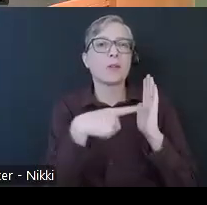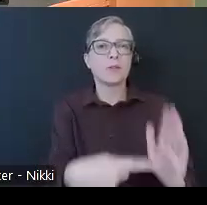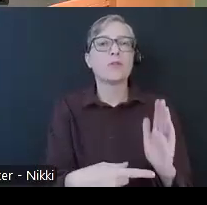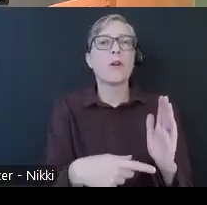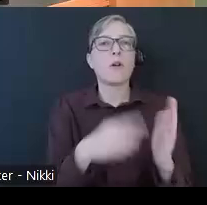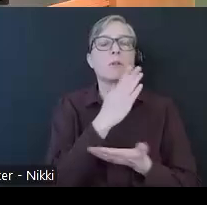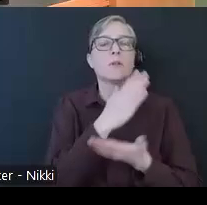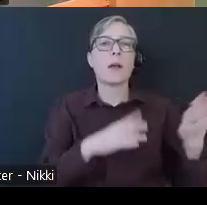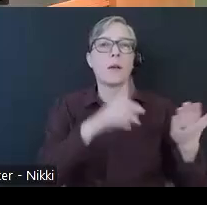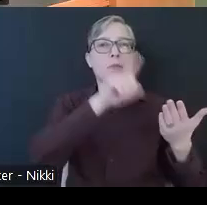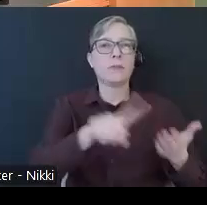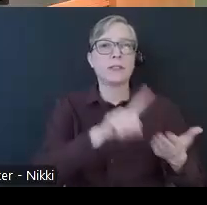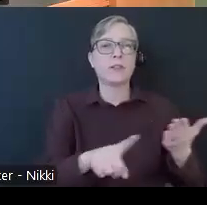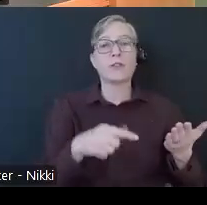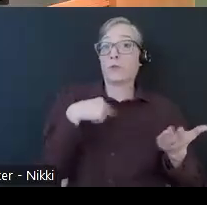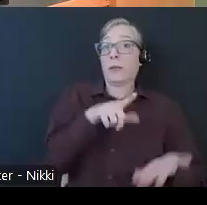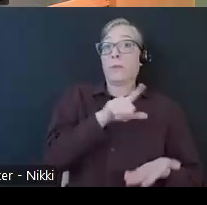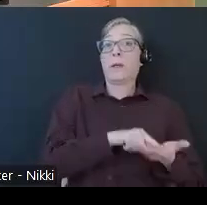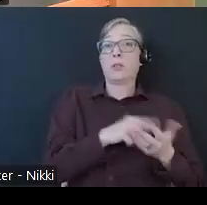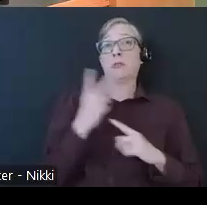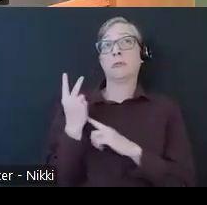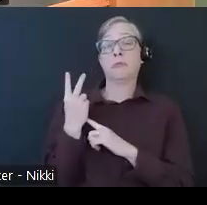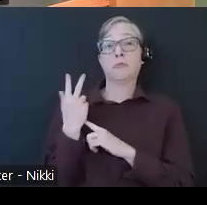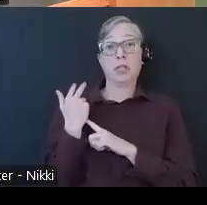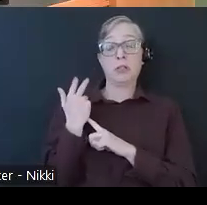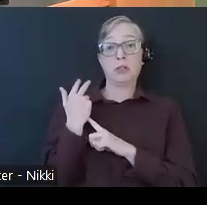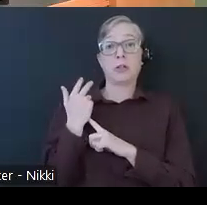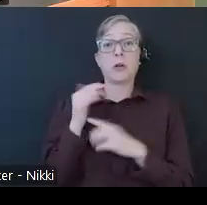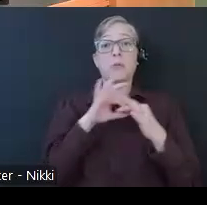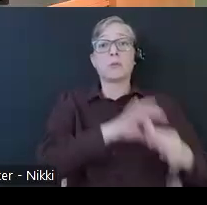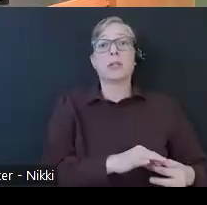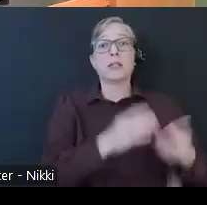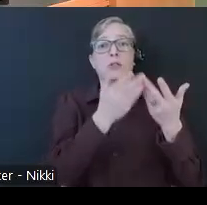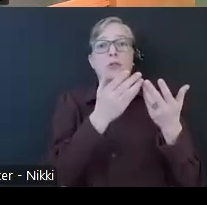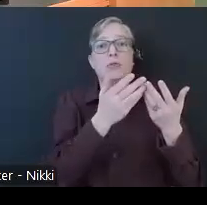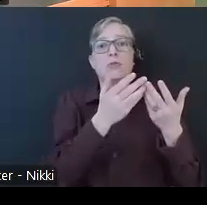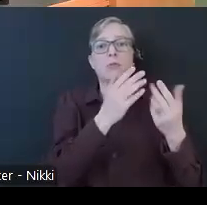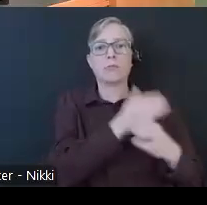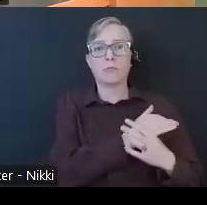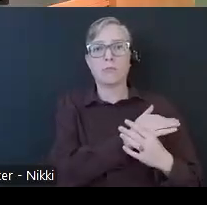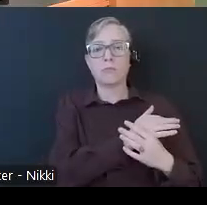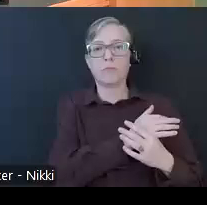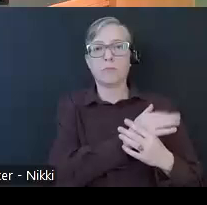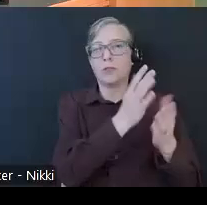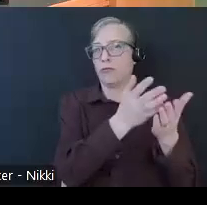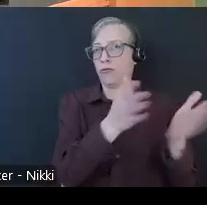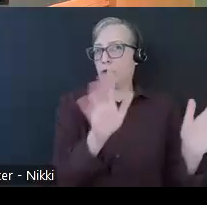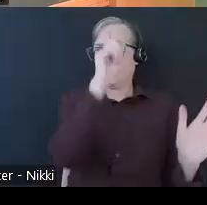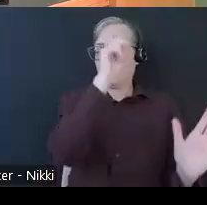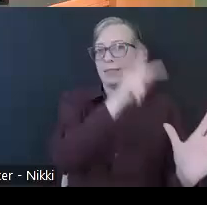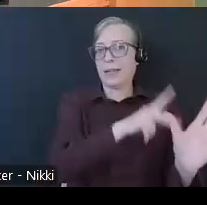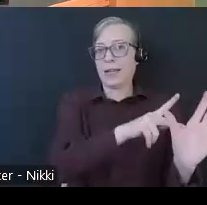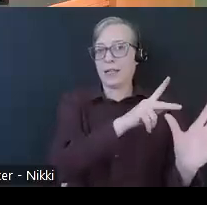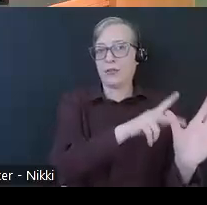in JAMA Psychiatry, as well as newer work we're doing to try to deliver this in a financially sustainable way using